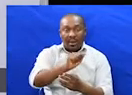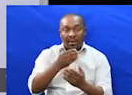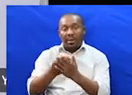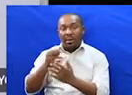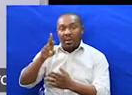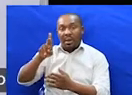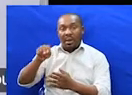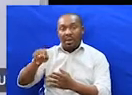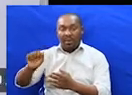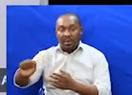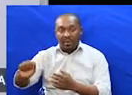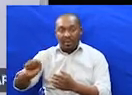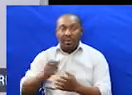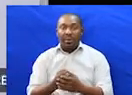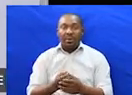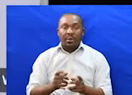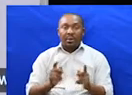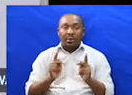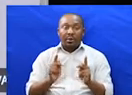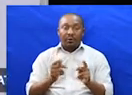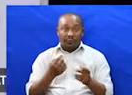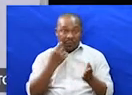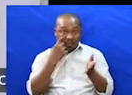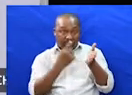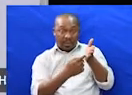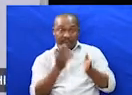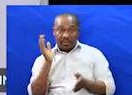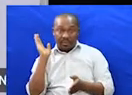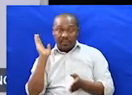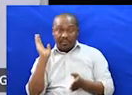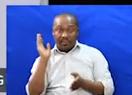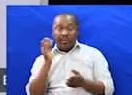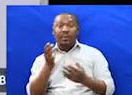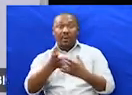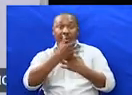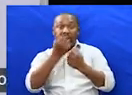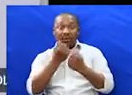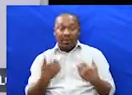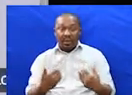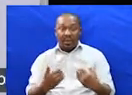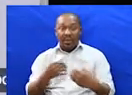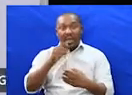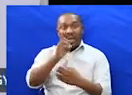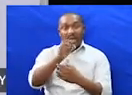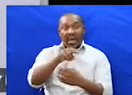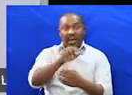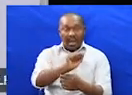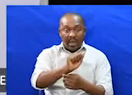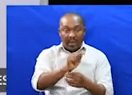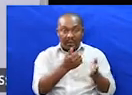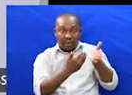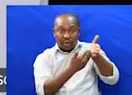RNA. If you look here, you will find that the DNA, this